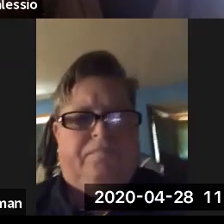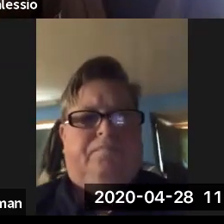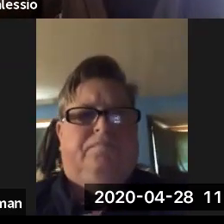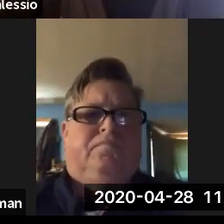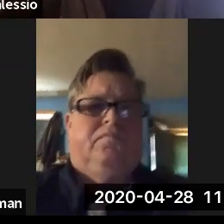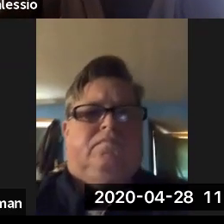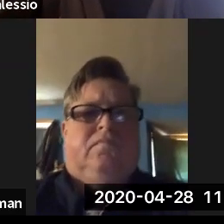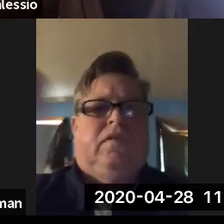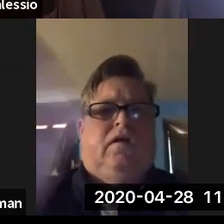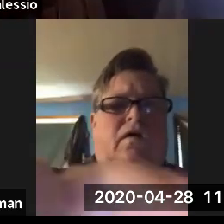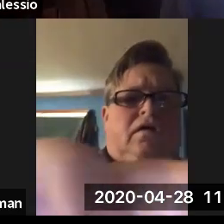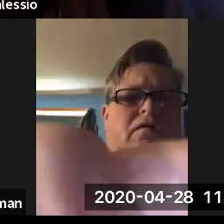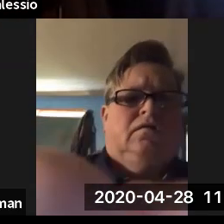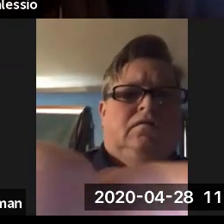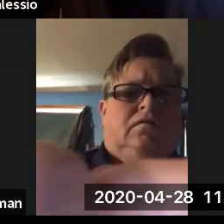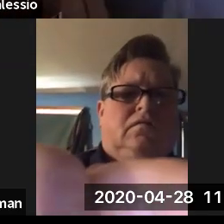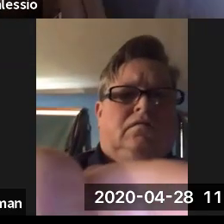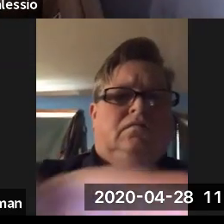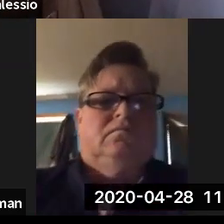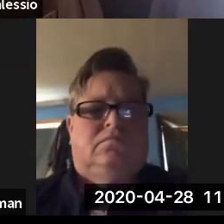back on, can I do that? Engaging in allyship.